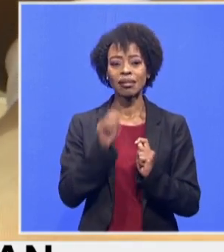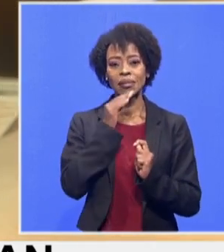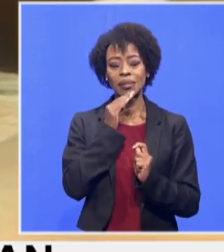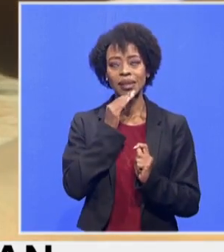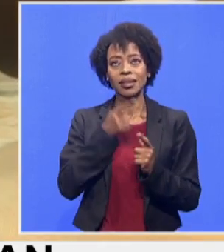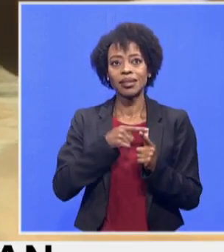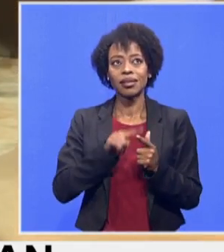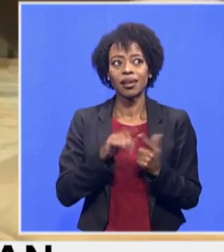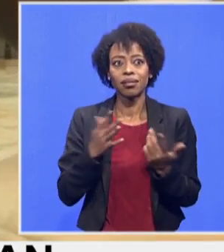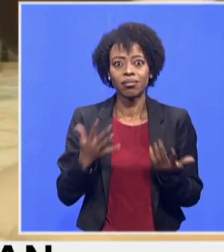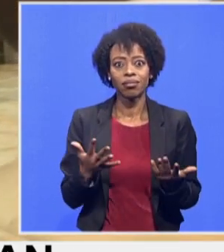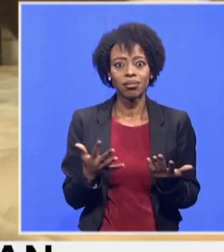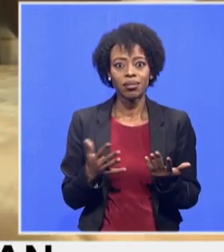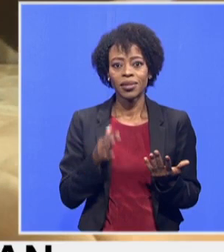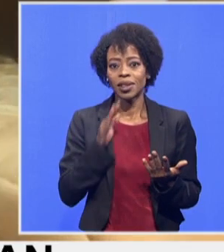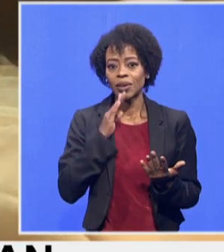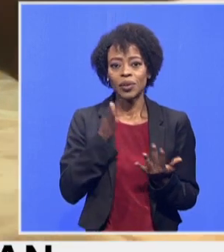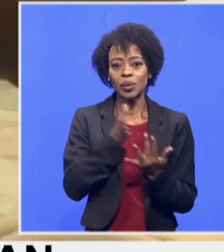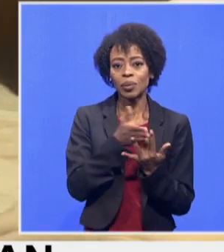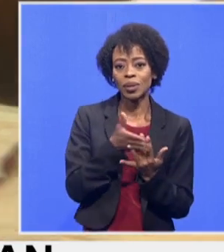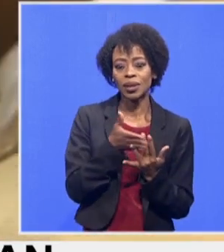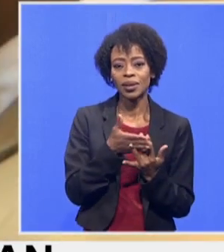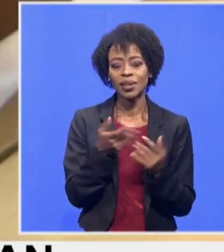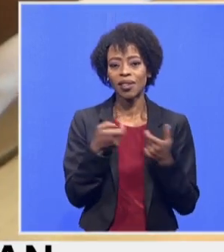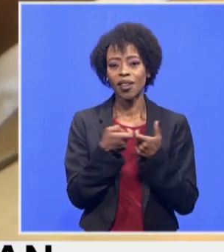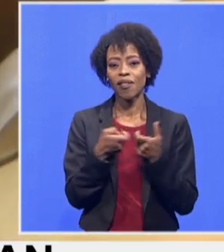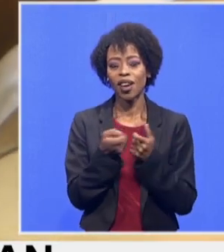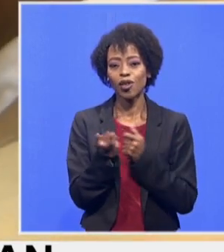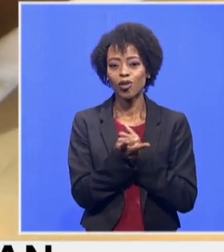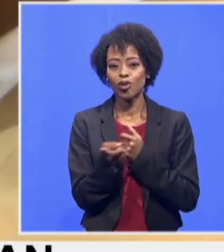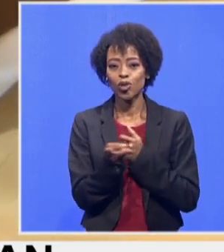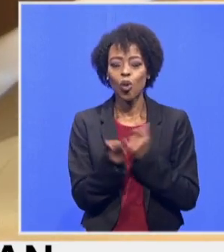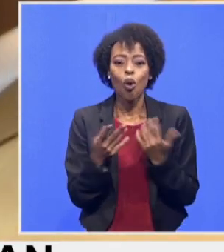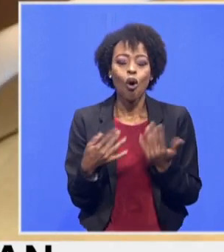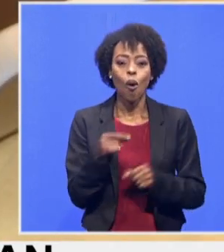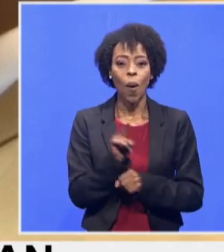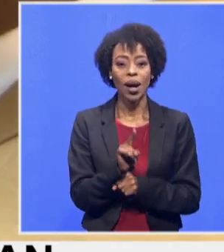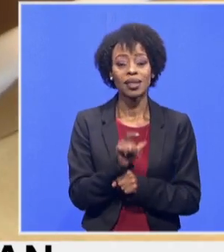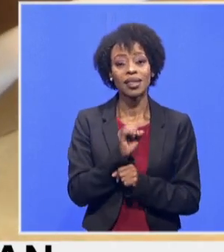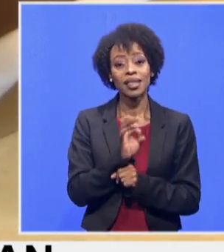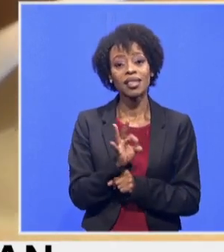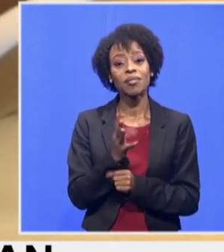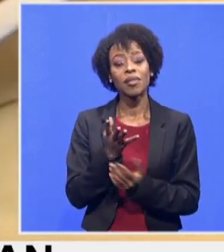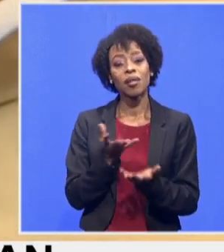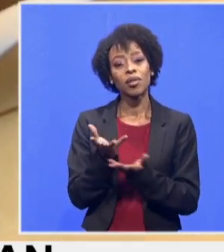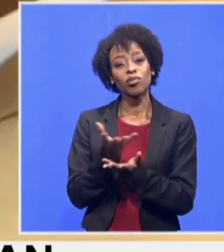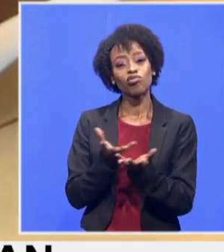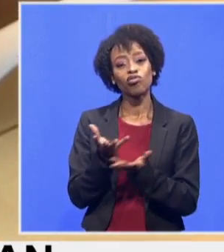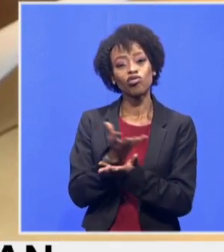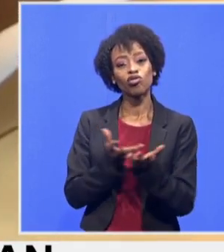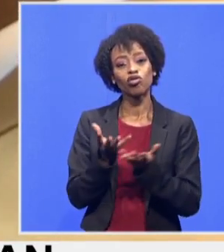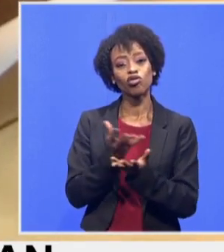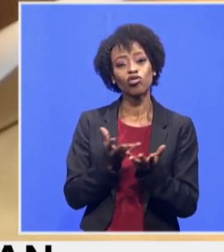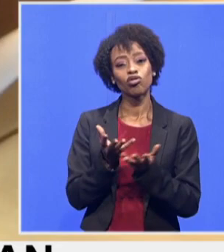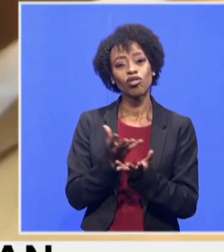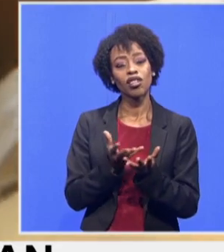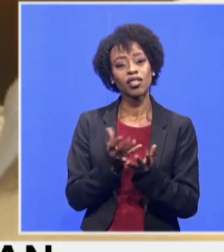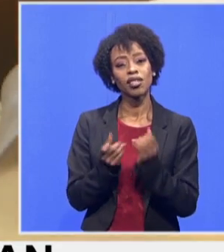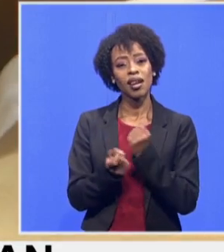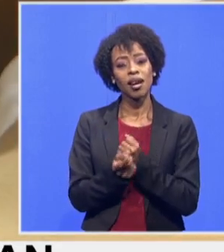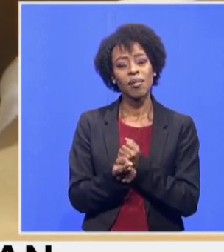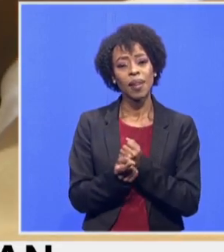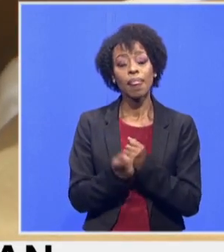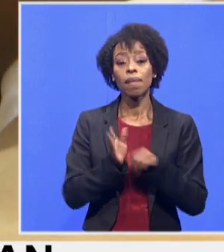not get caught up in these battles of the Great Lakes when having our diplomatic relations and trade relations with these